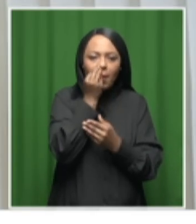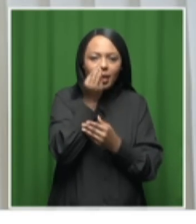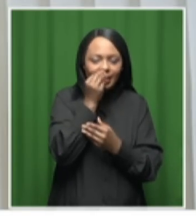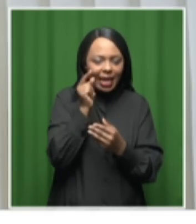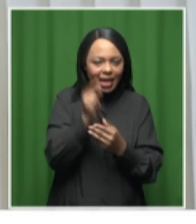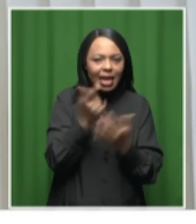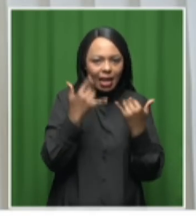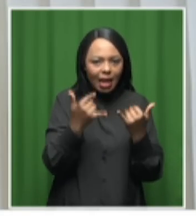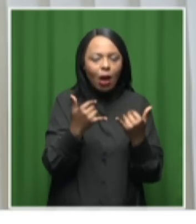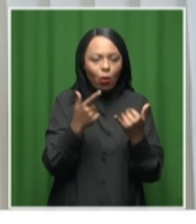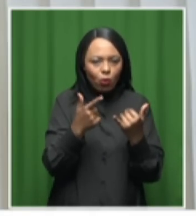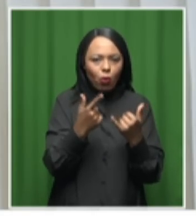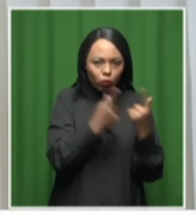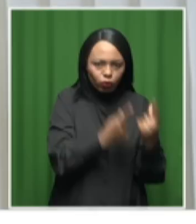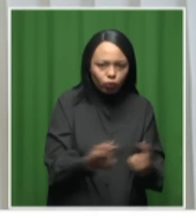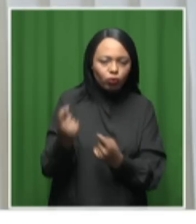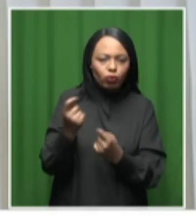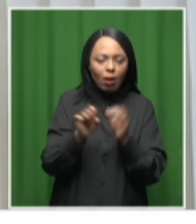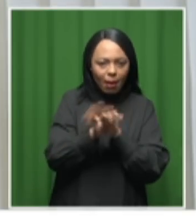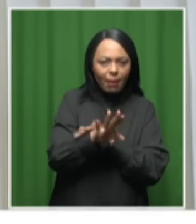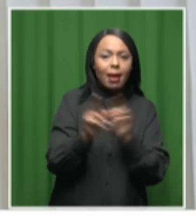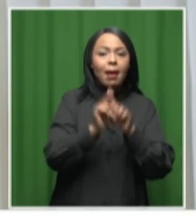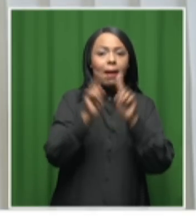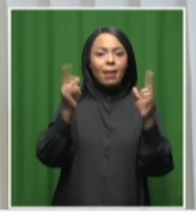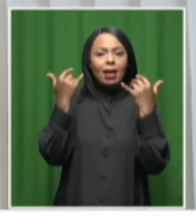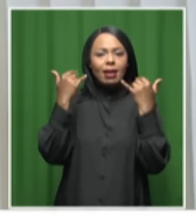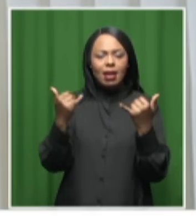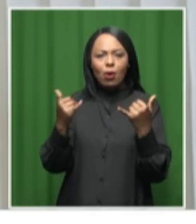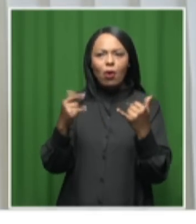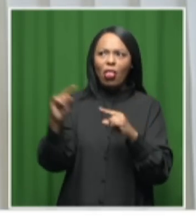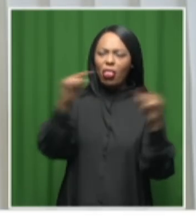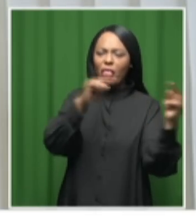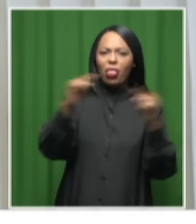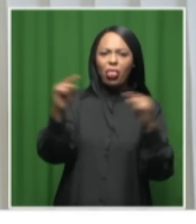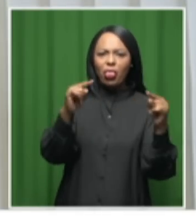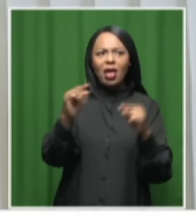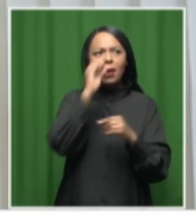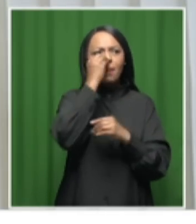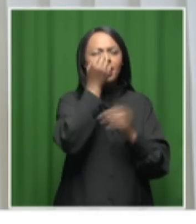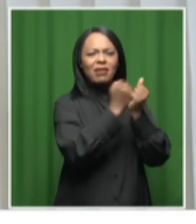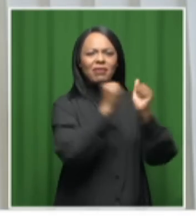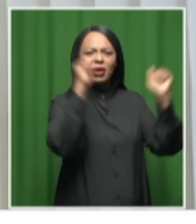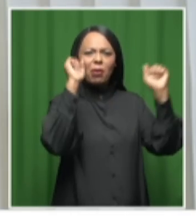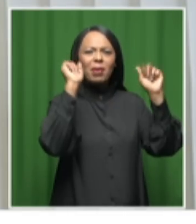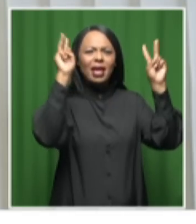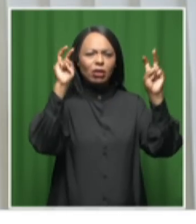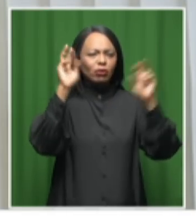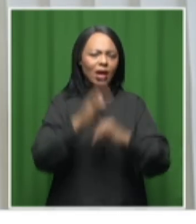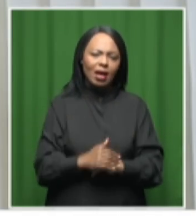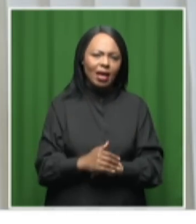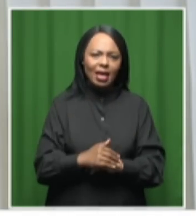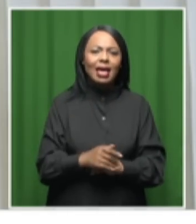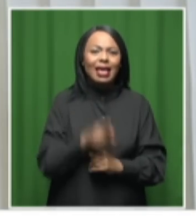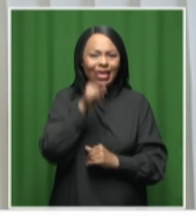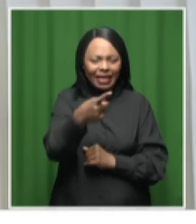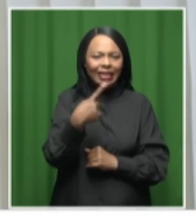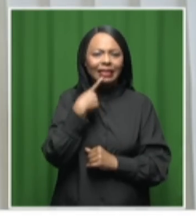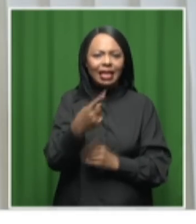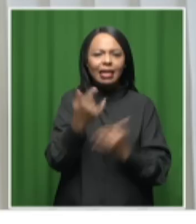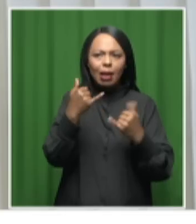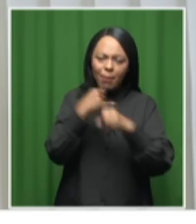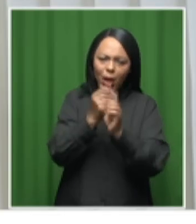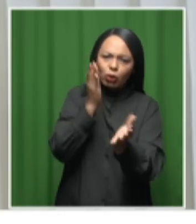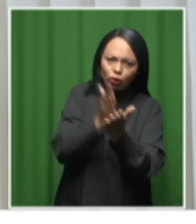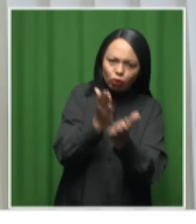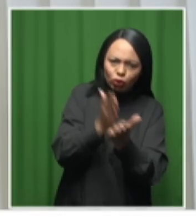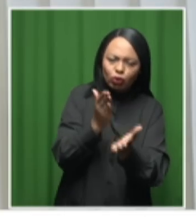then. In this case, I do not think it's a fight against media freedom. However, it's a fight of saying, make sure that